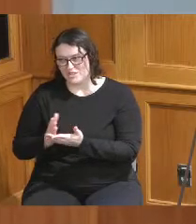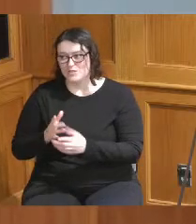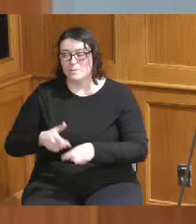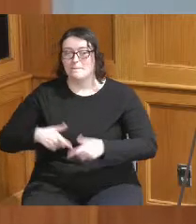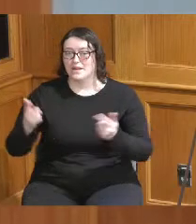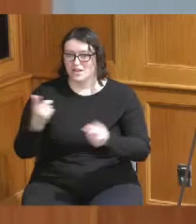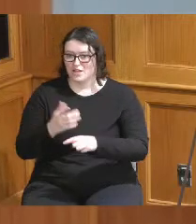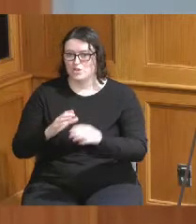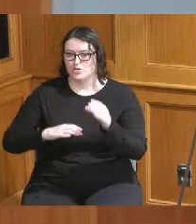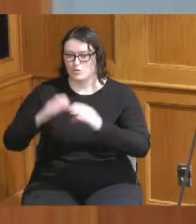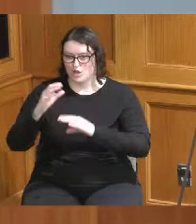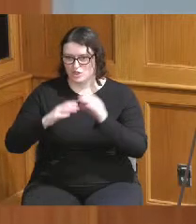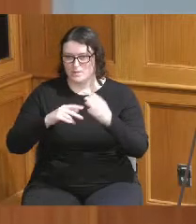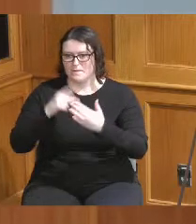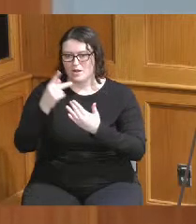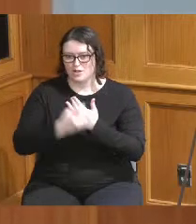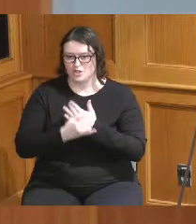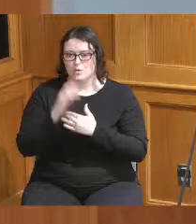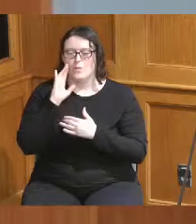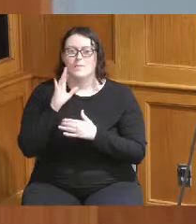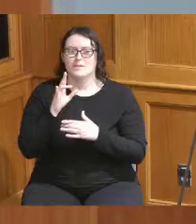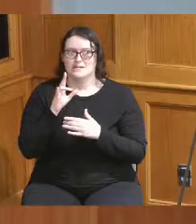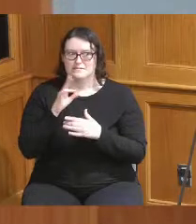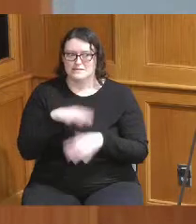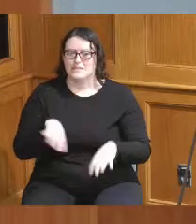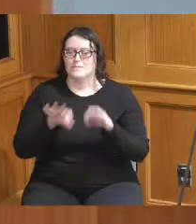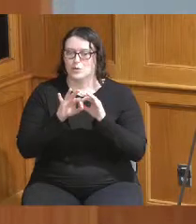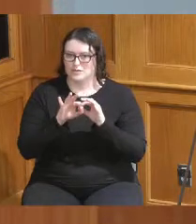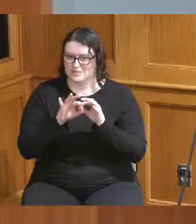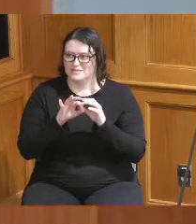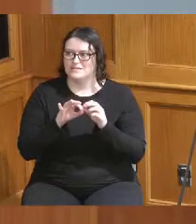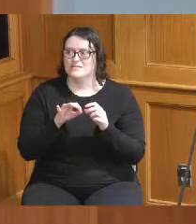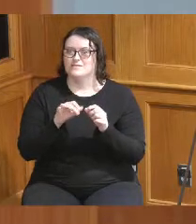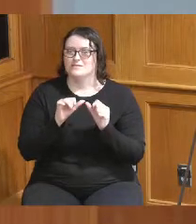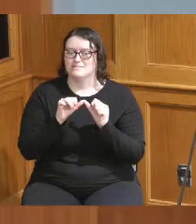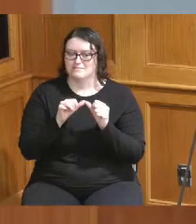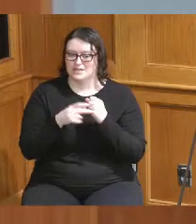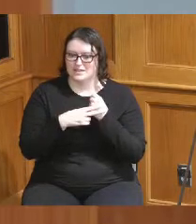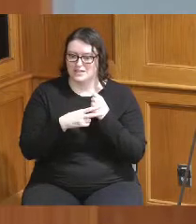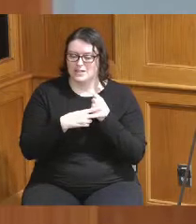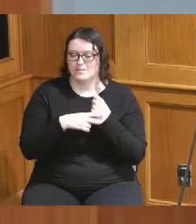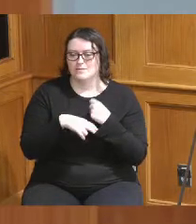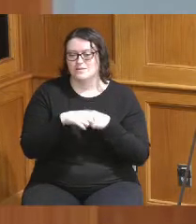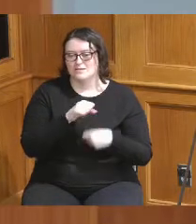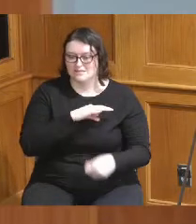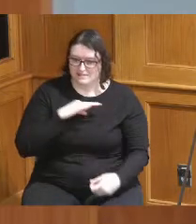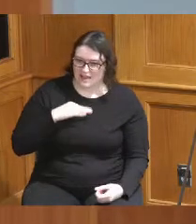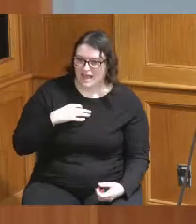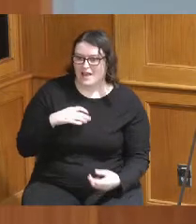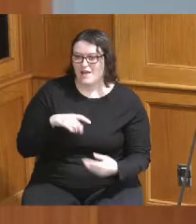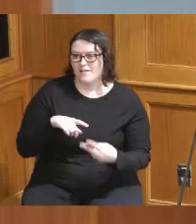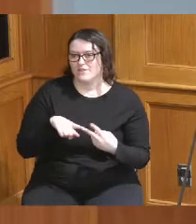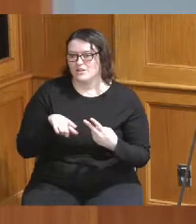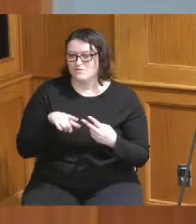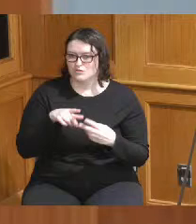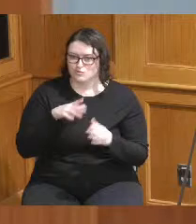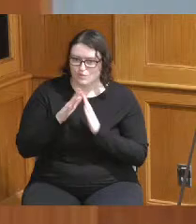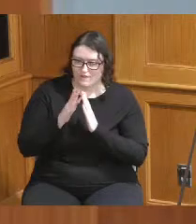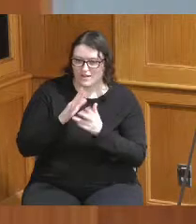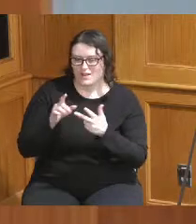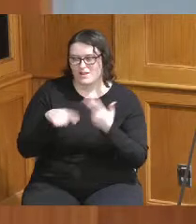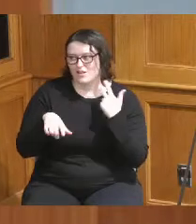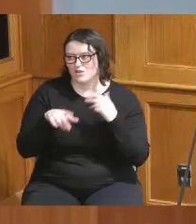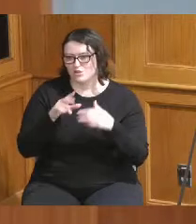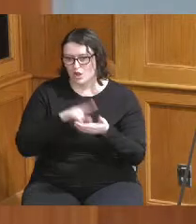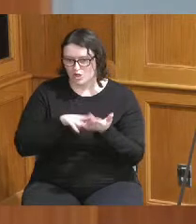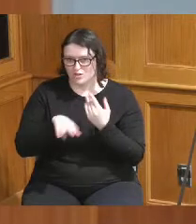there, and it's really going to be important for maintenance of staff and traffic and contractors for us to have security there like we